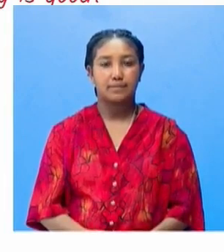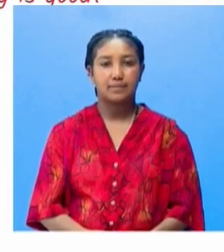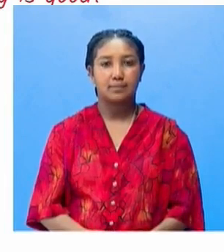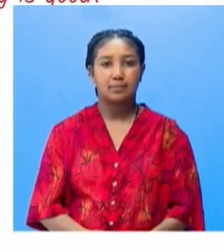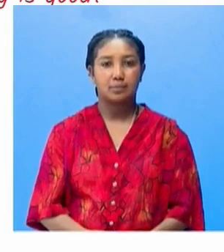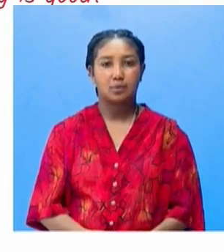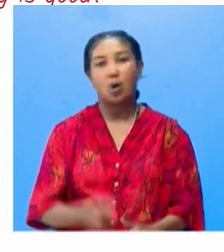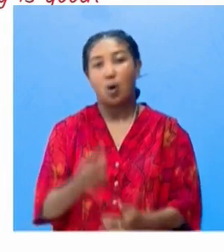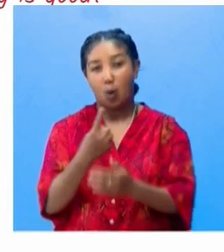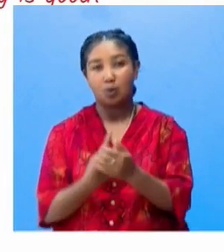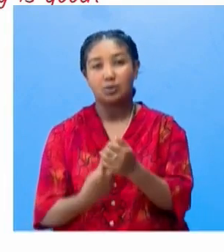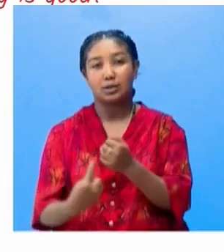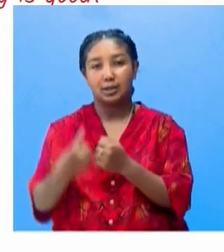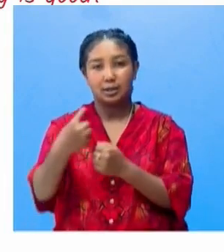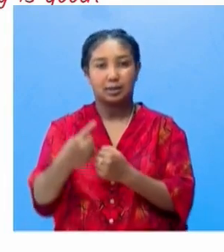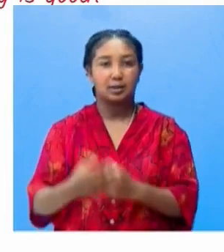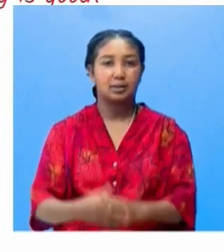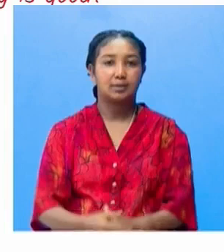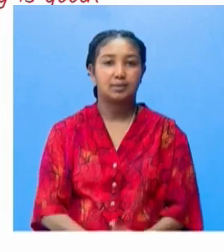only